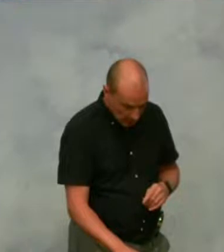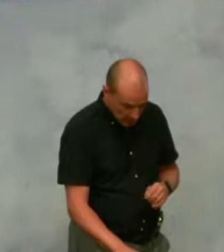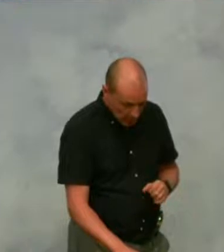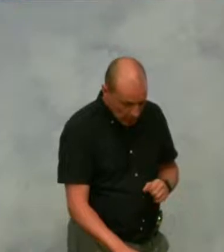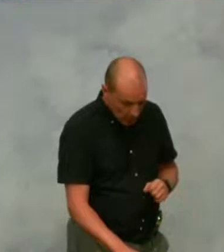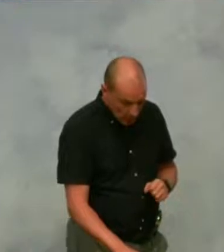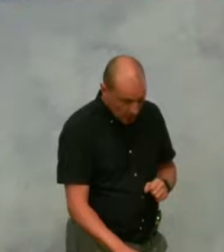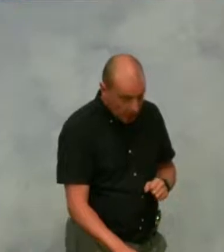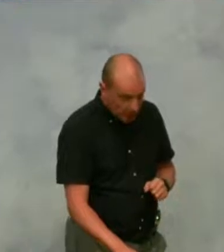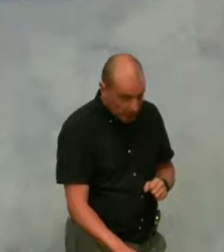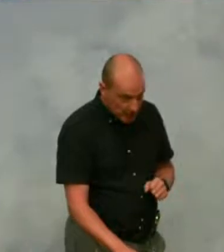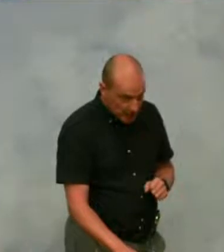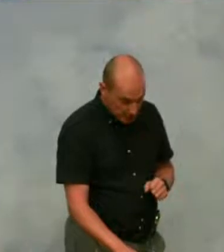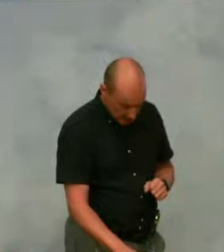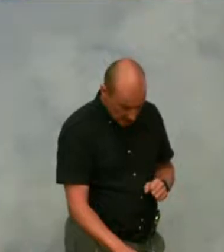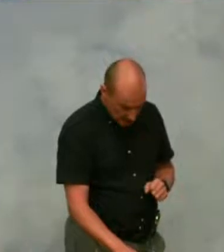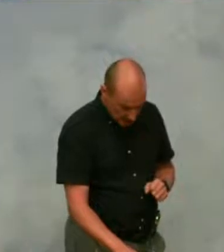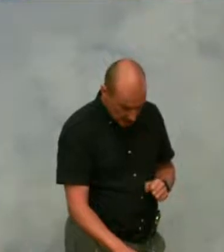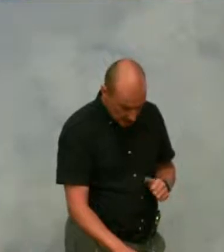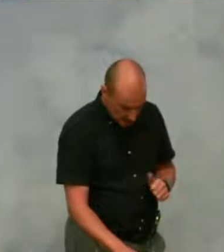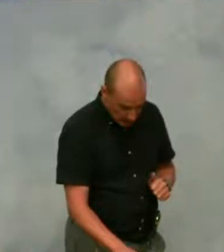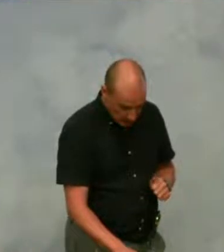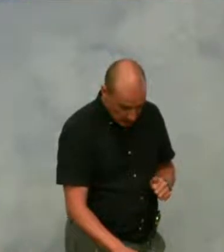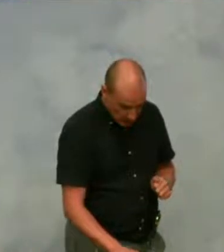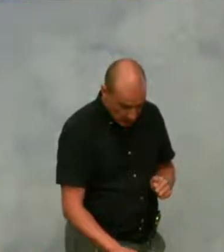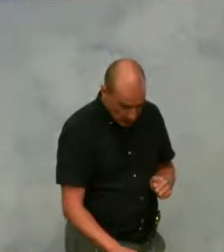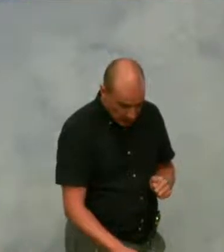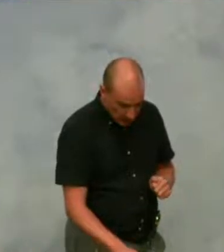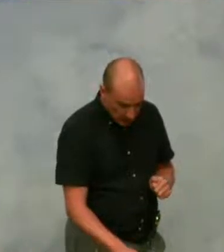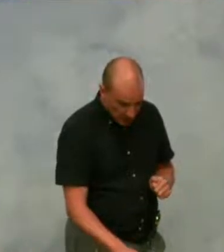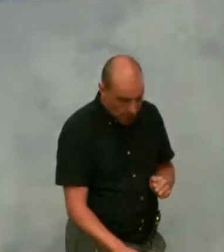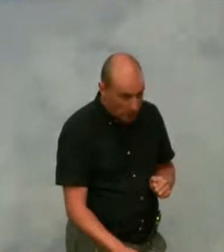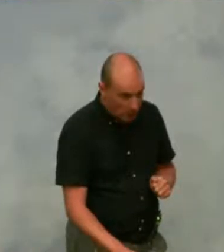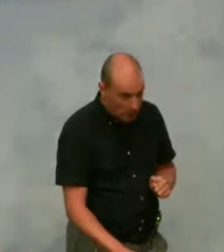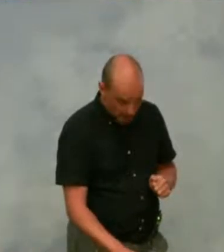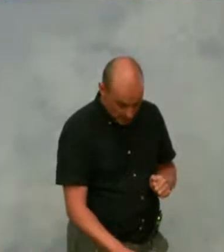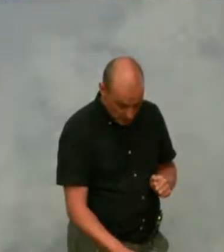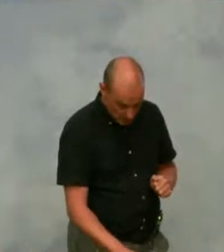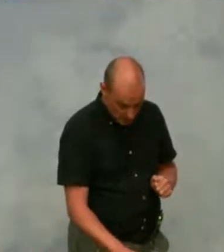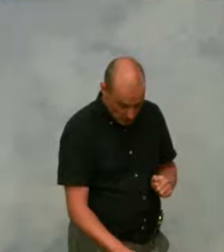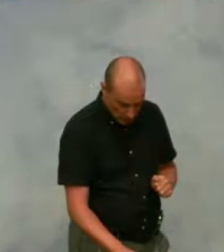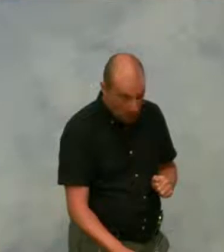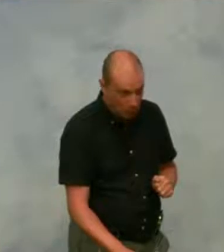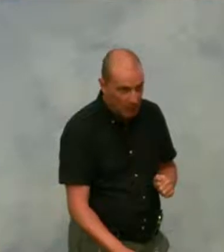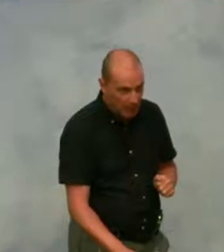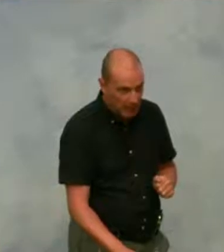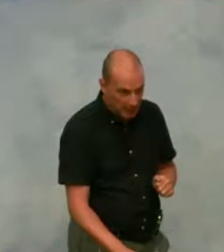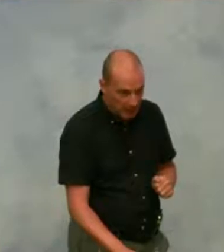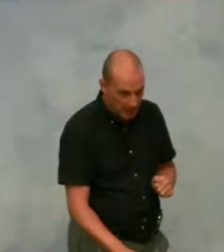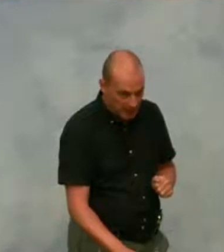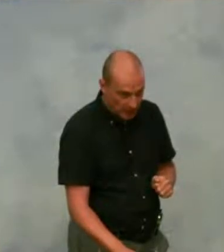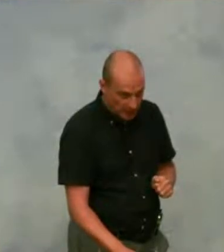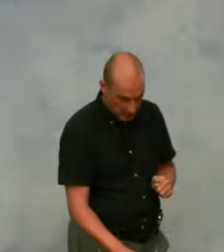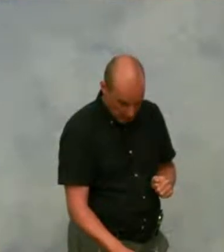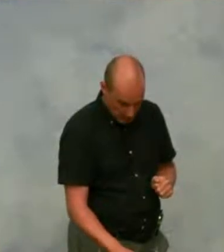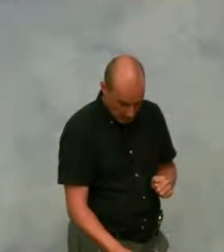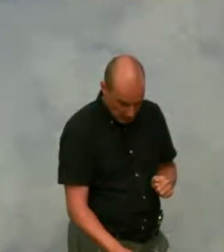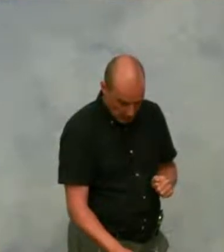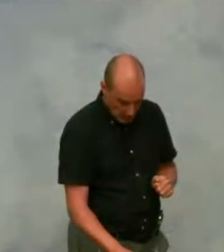Okay. Now, I understand that some of these will be replaced from now up until